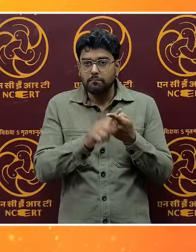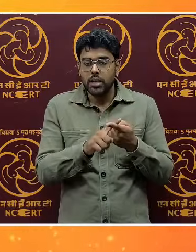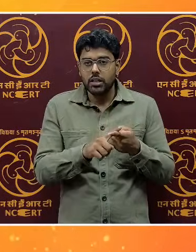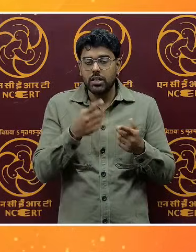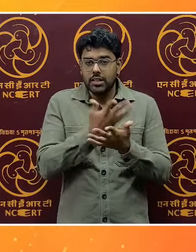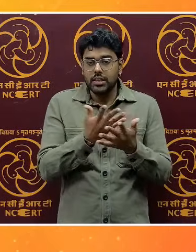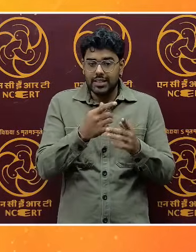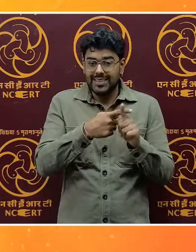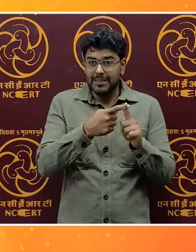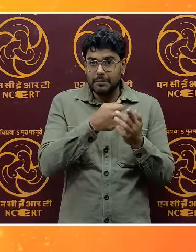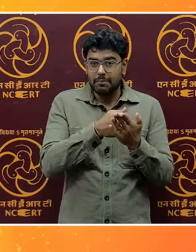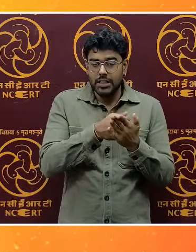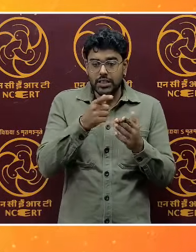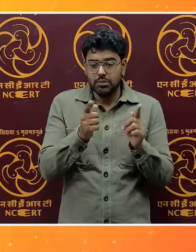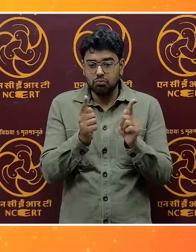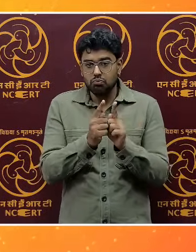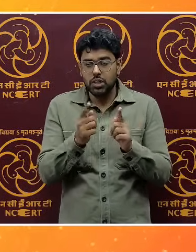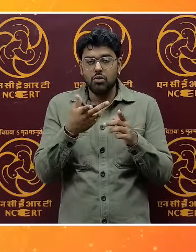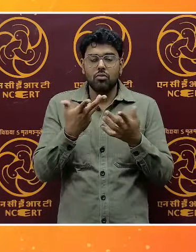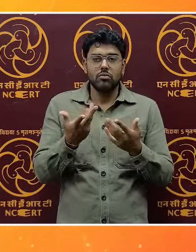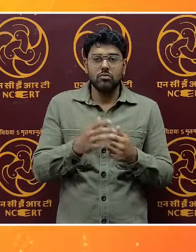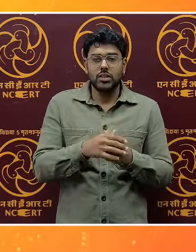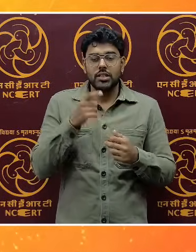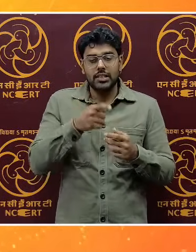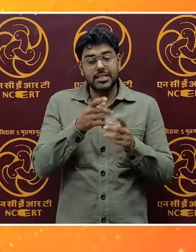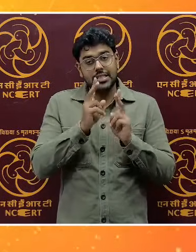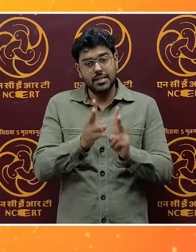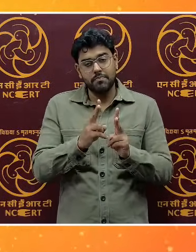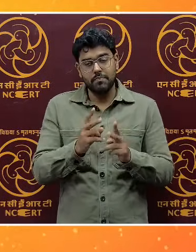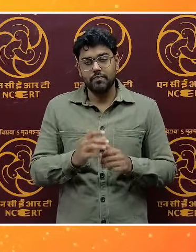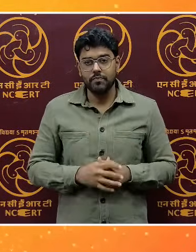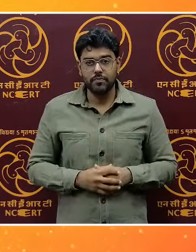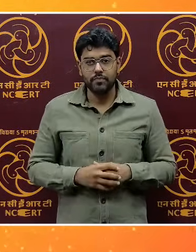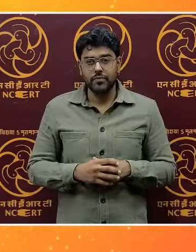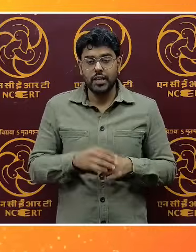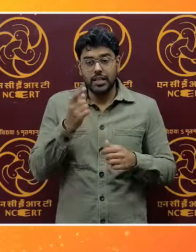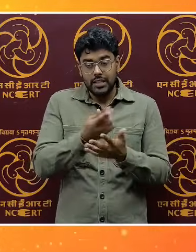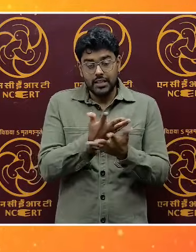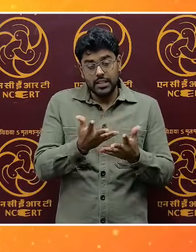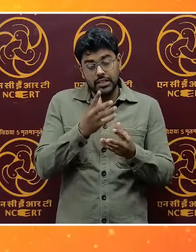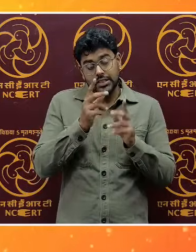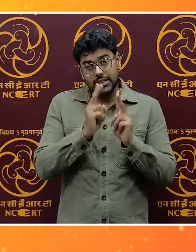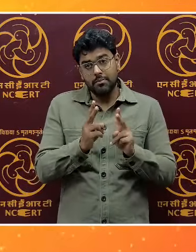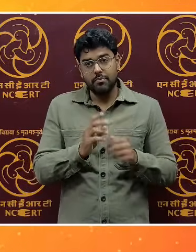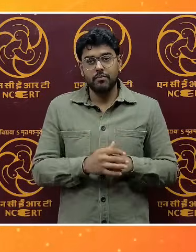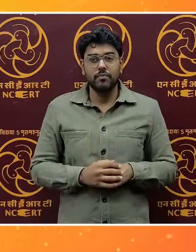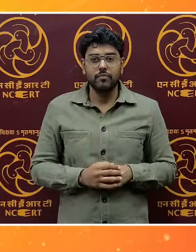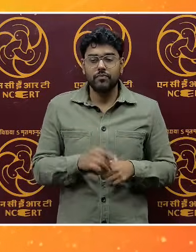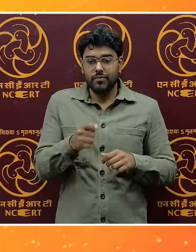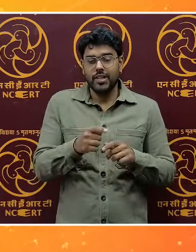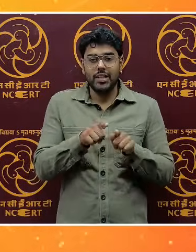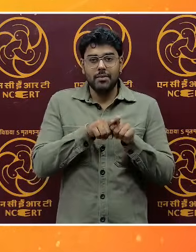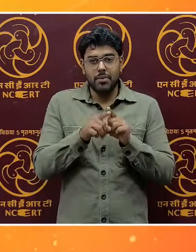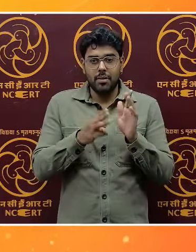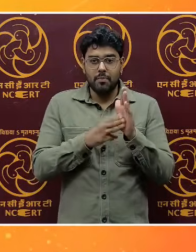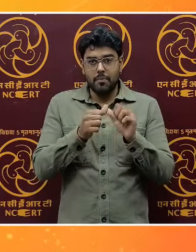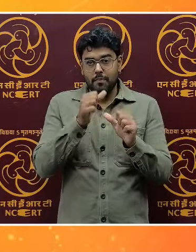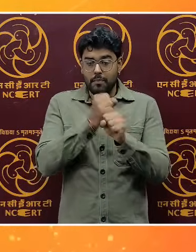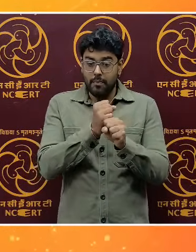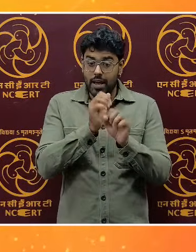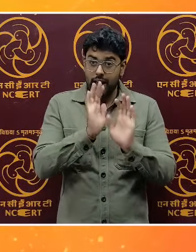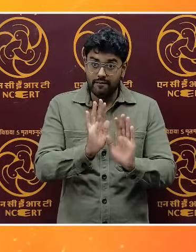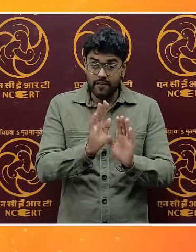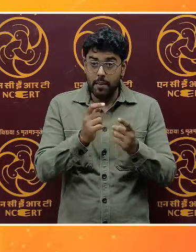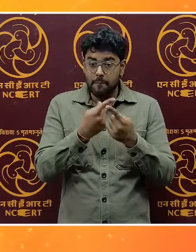element and I would say the component in it remains the same. Remains the same. It is made up of magnesium. So magnesium is there. It